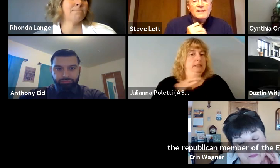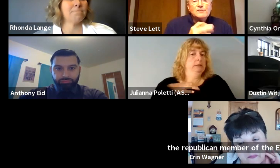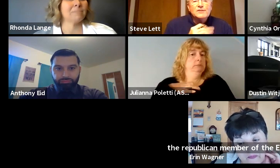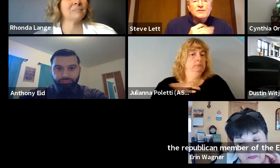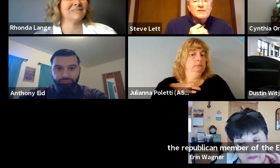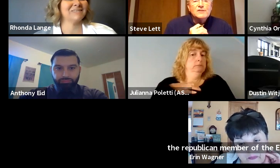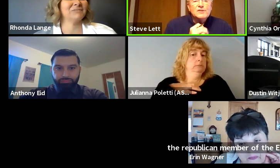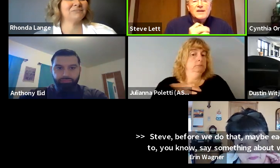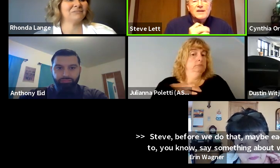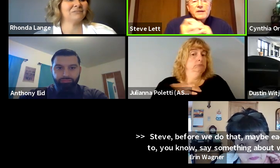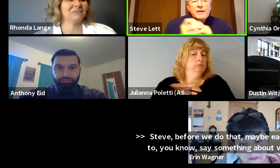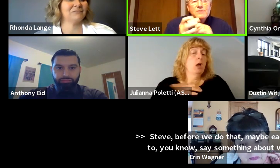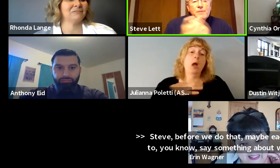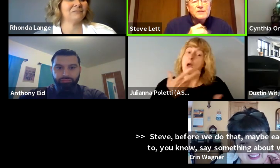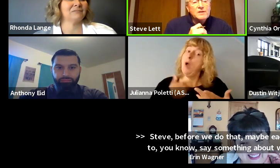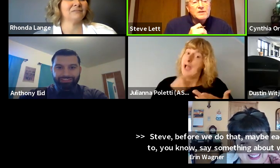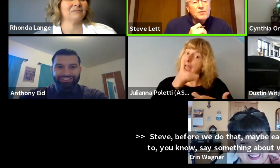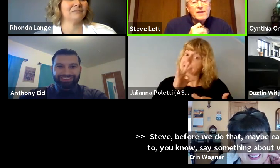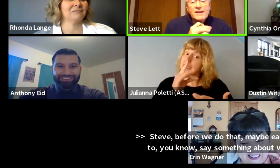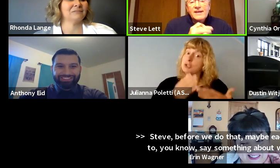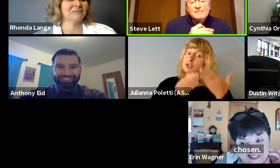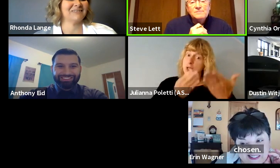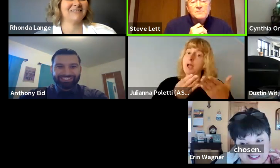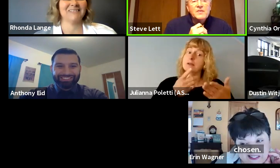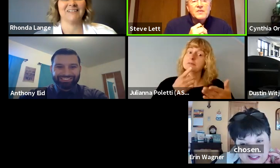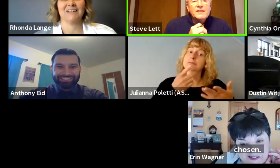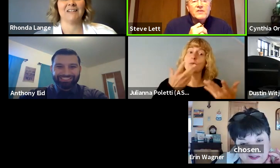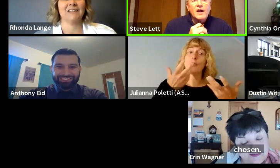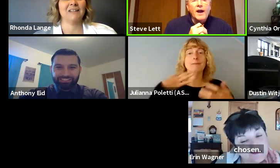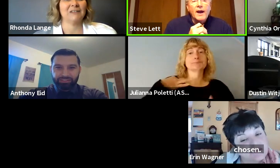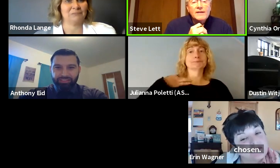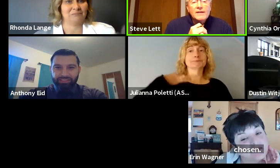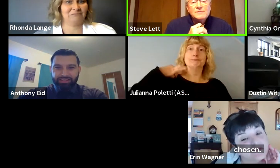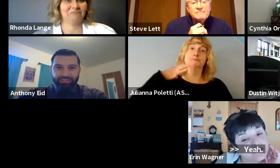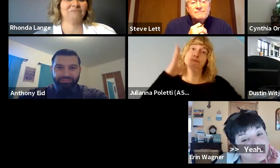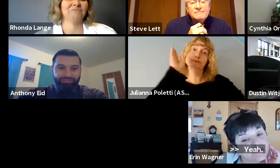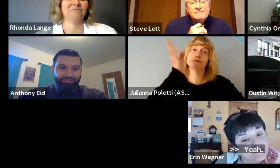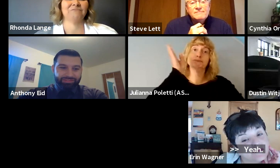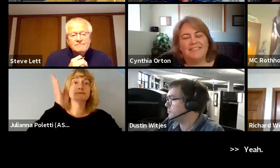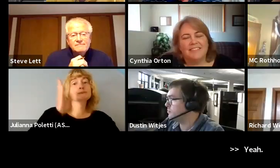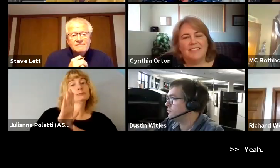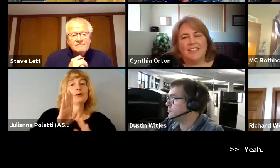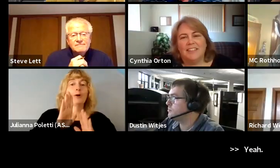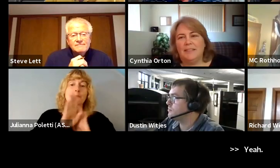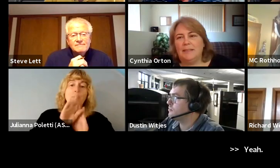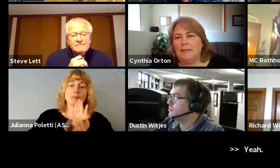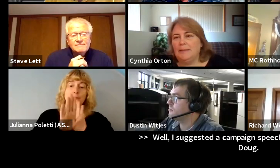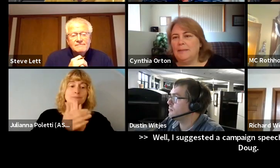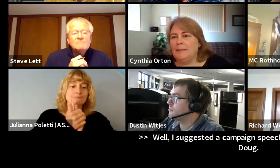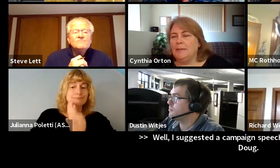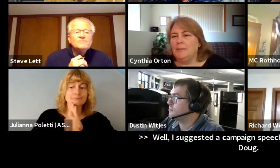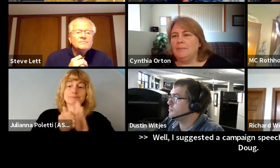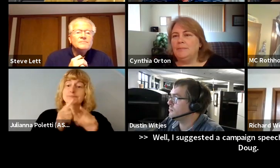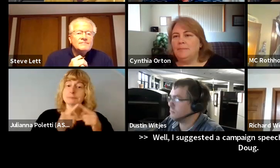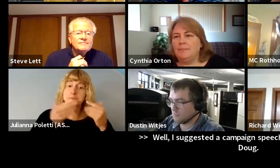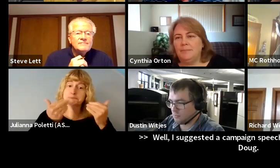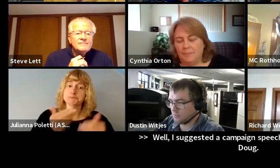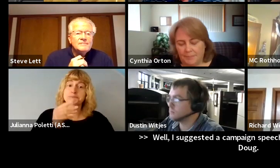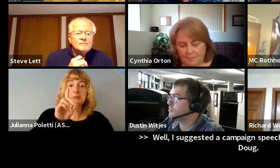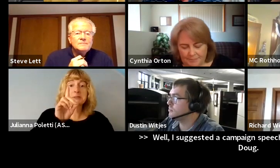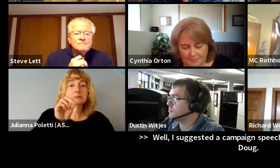Well, I suggested a campaign speech, but go right ahead. Doug. Yeah, sounds great.